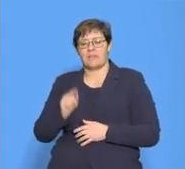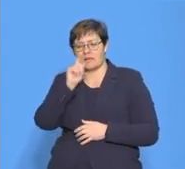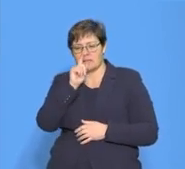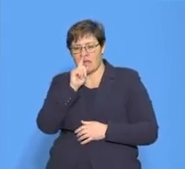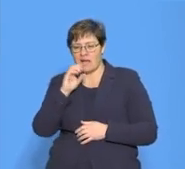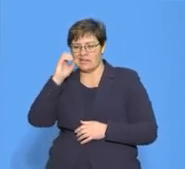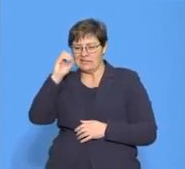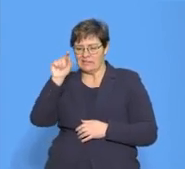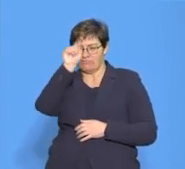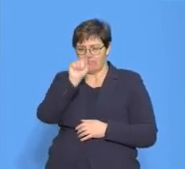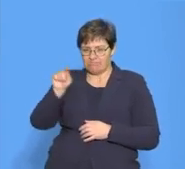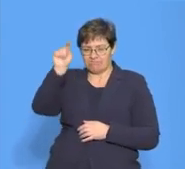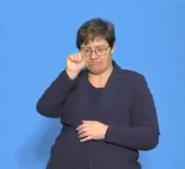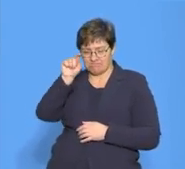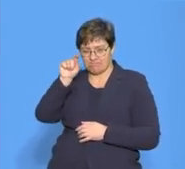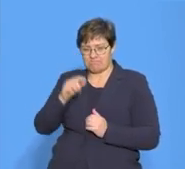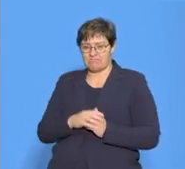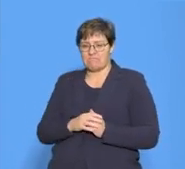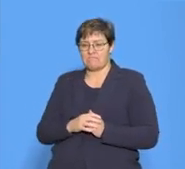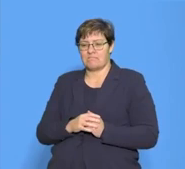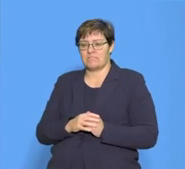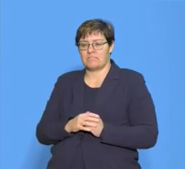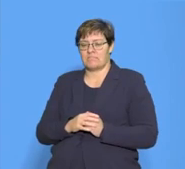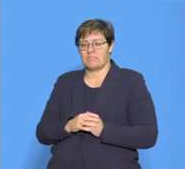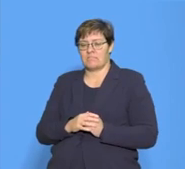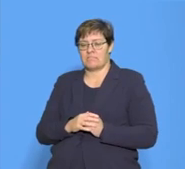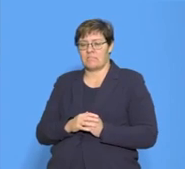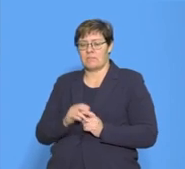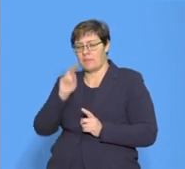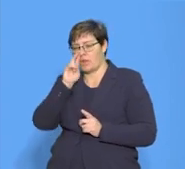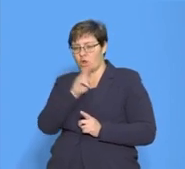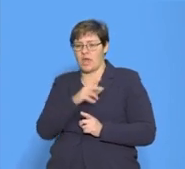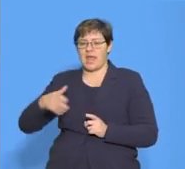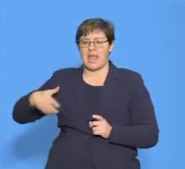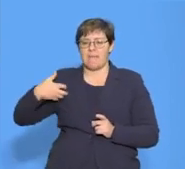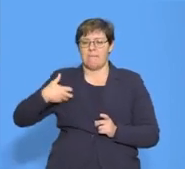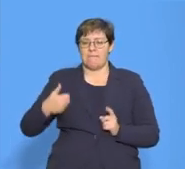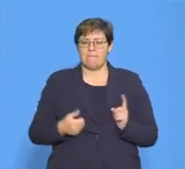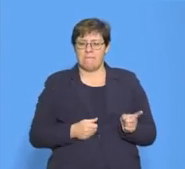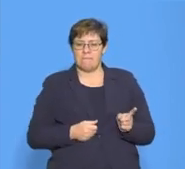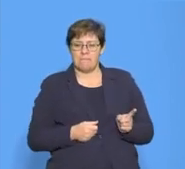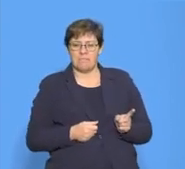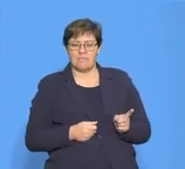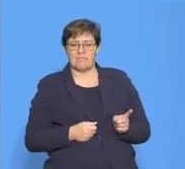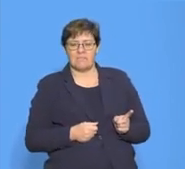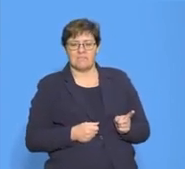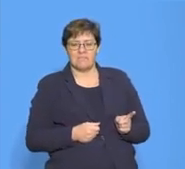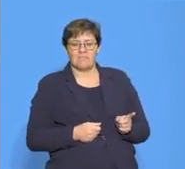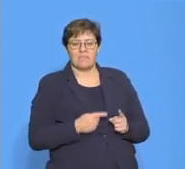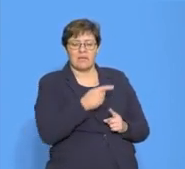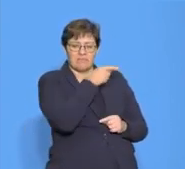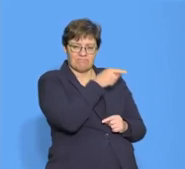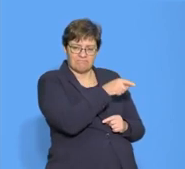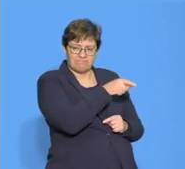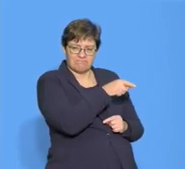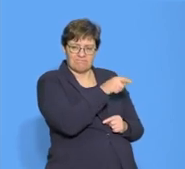see this is where the foramen magnum is, as opposed to if we have a look at an ape cranium, there we